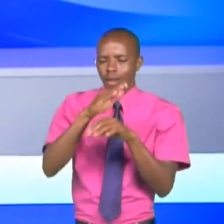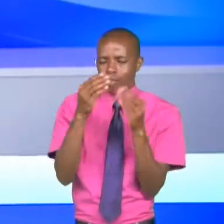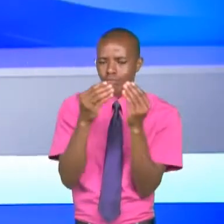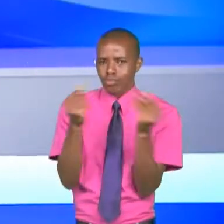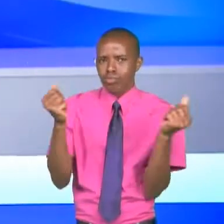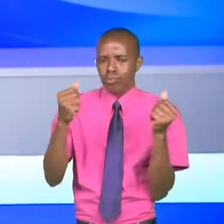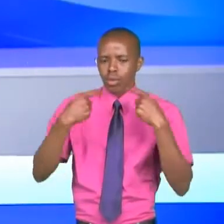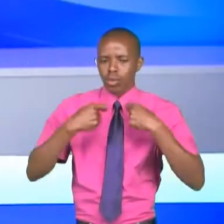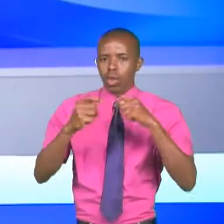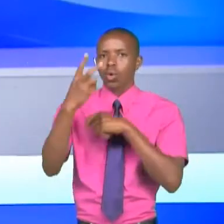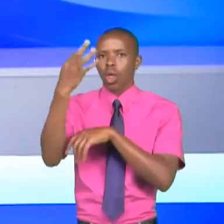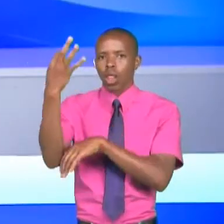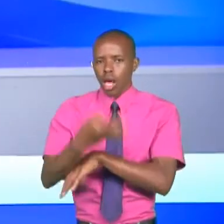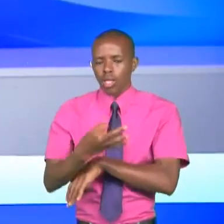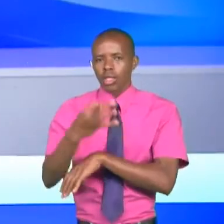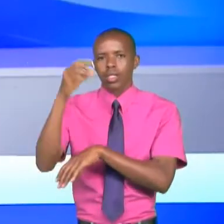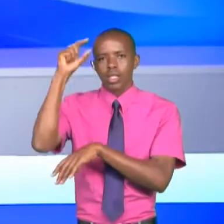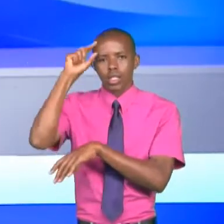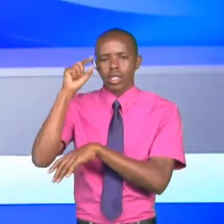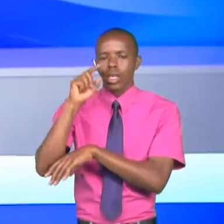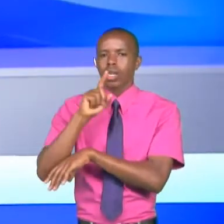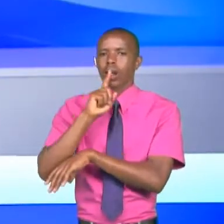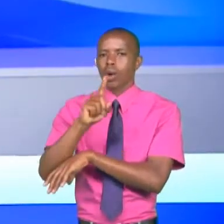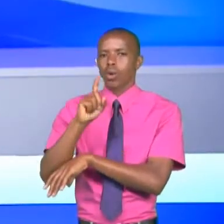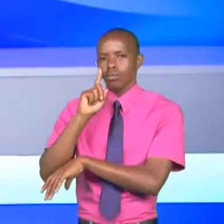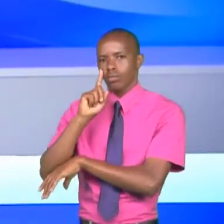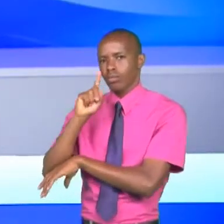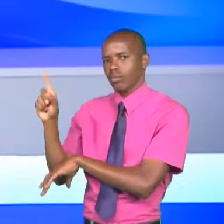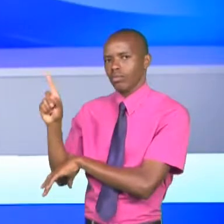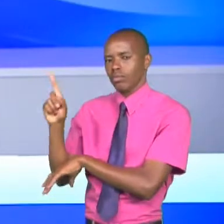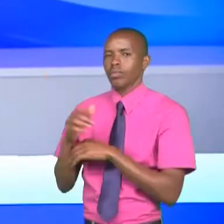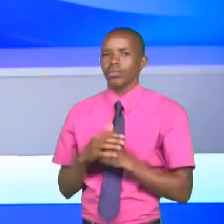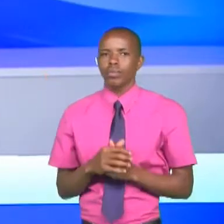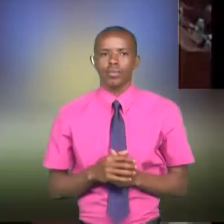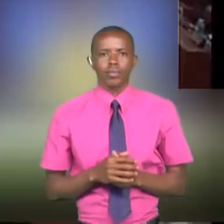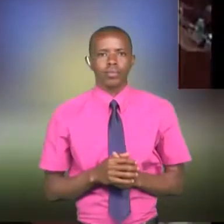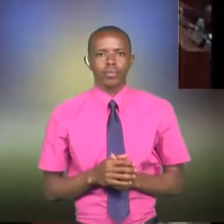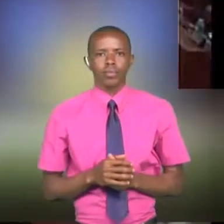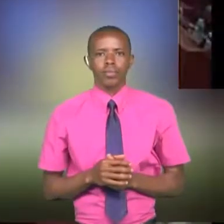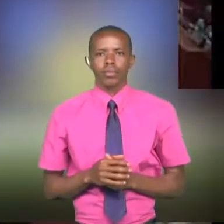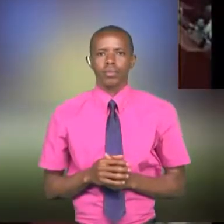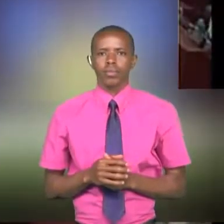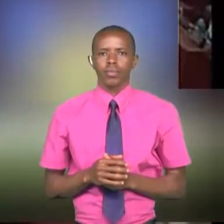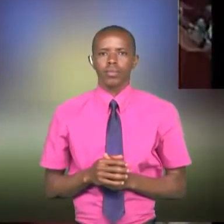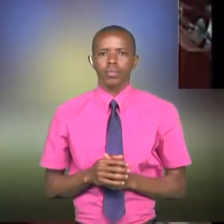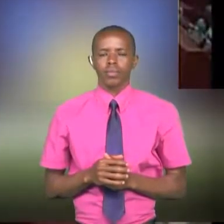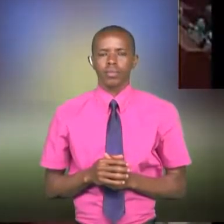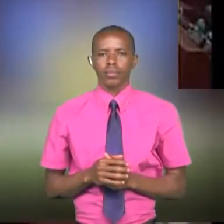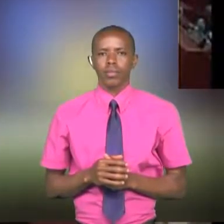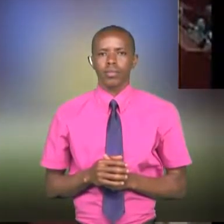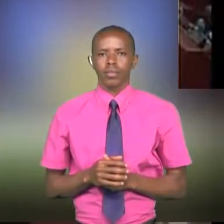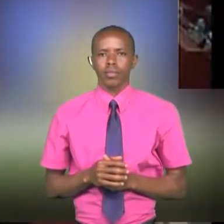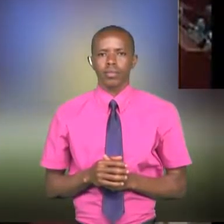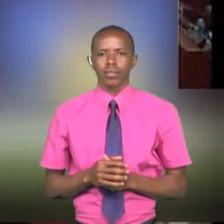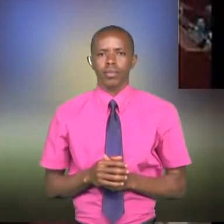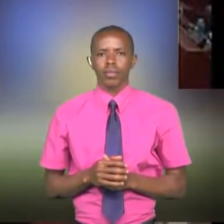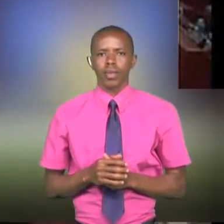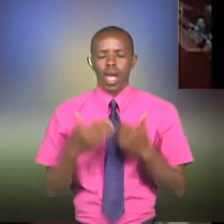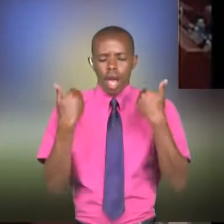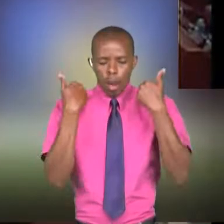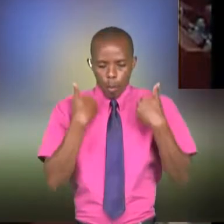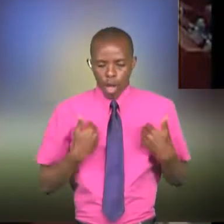the two-thirds gender rule. Clifford Dombe tells us more. And I have